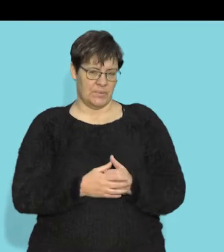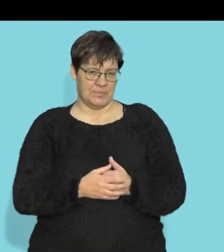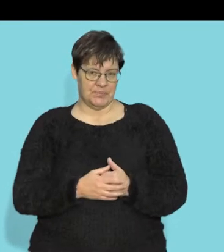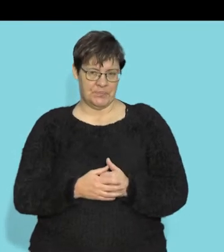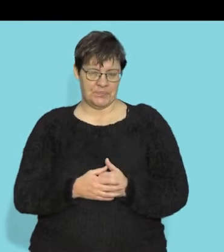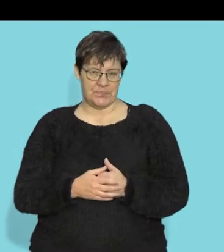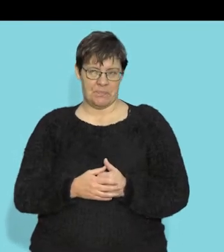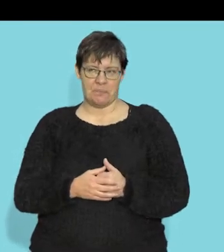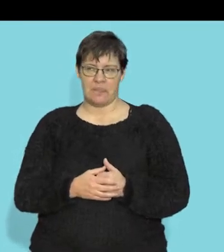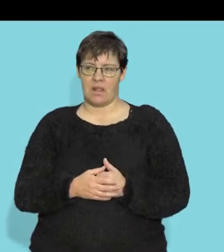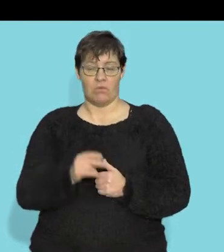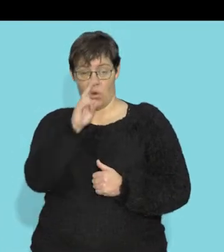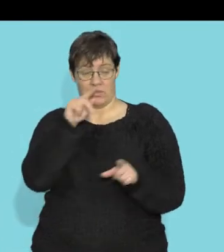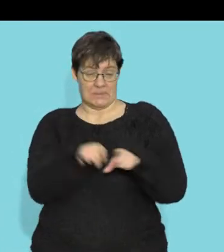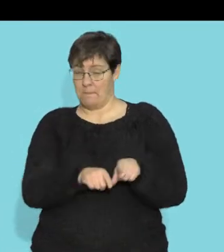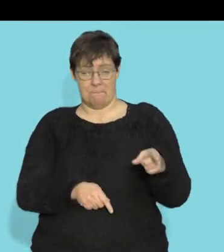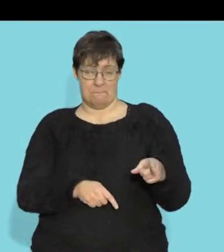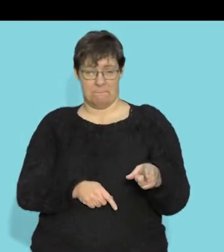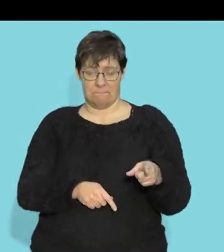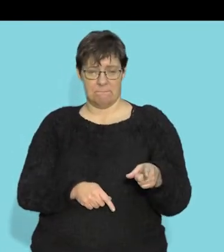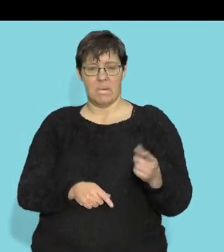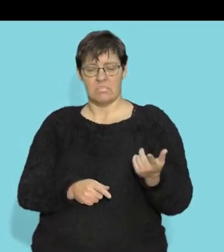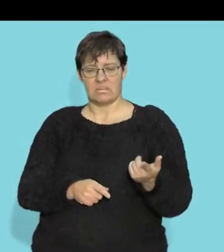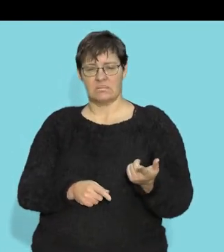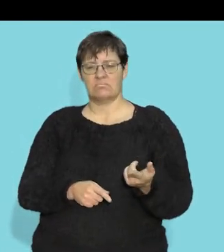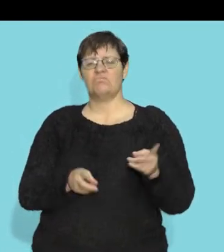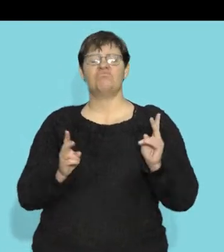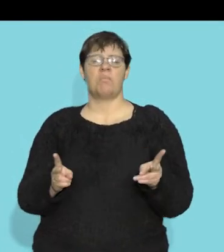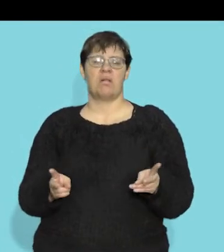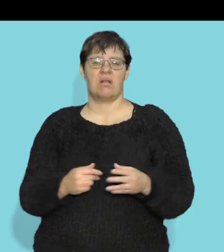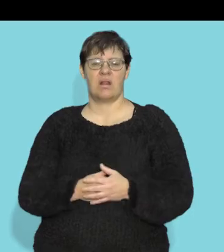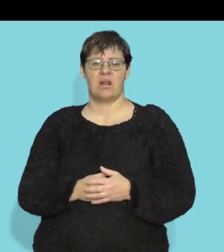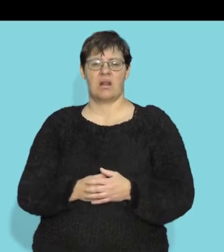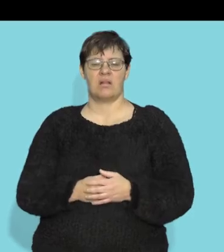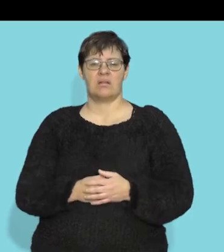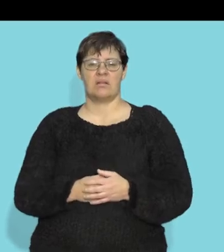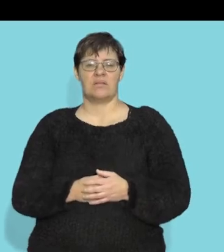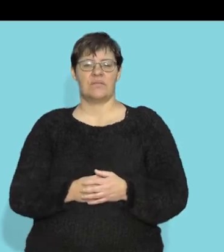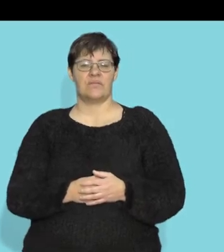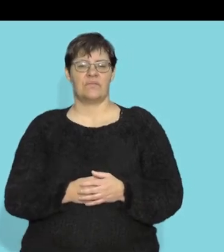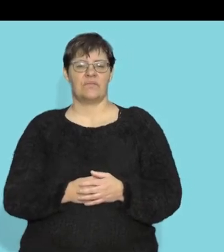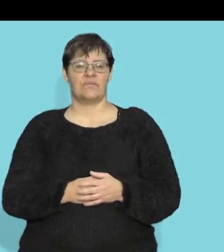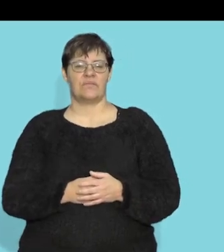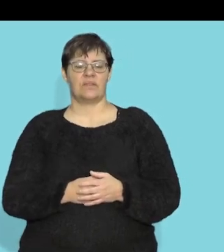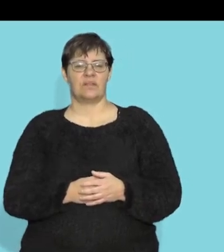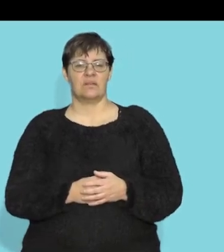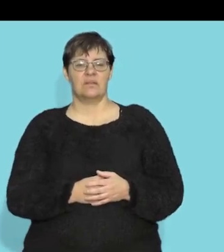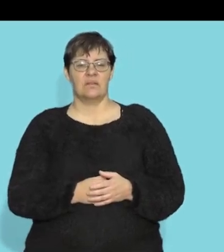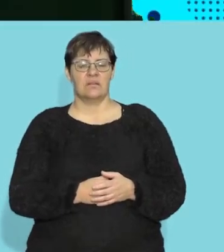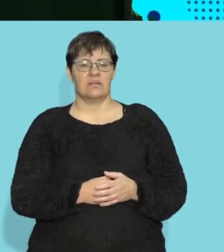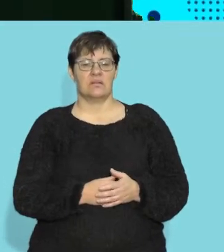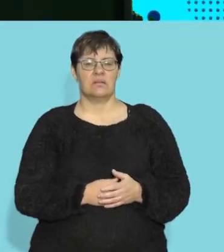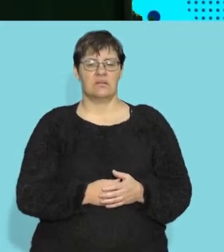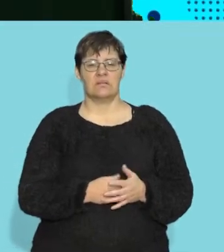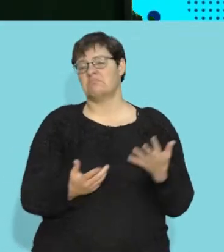dioxide. It's not going to look like this as much as this. This is usually, remember I said to you, if